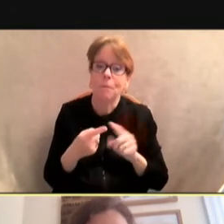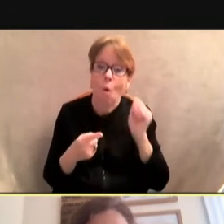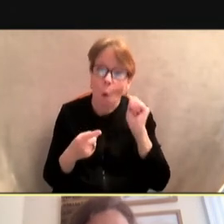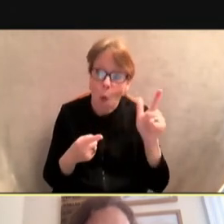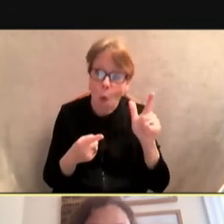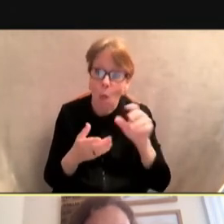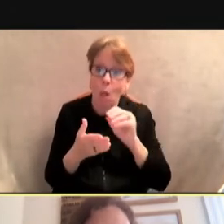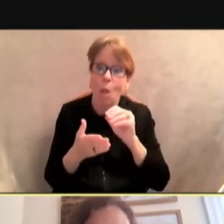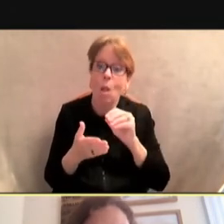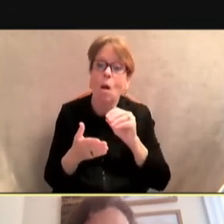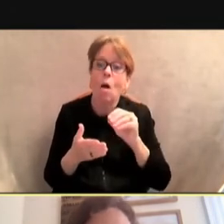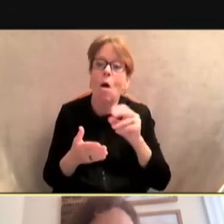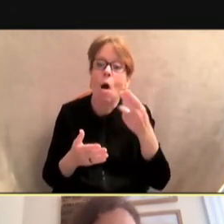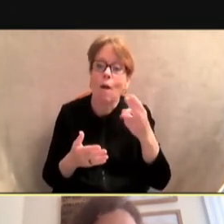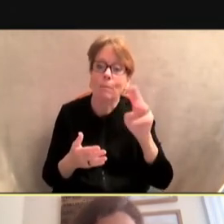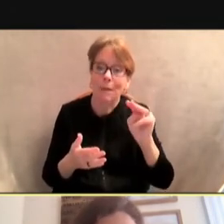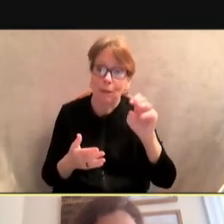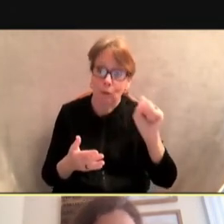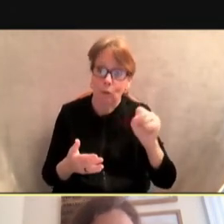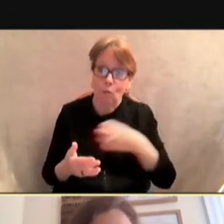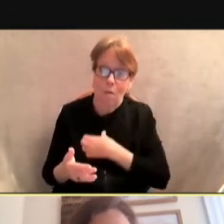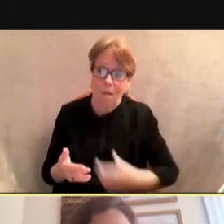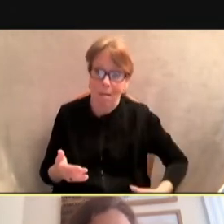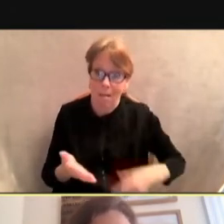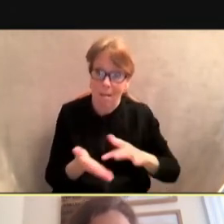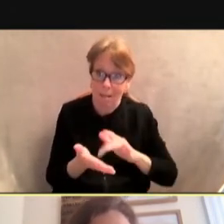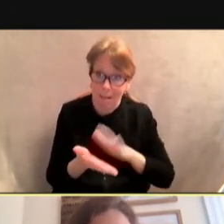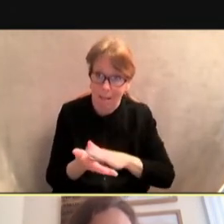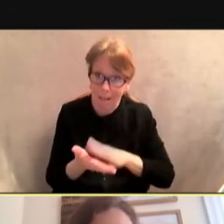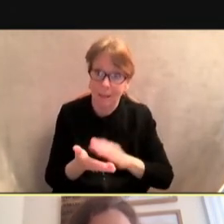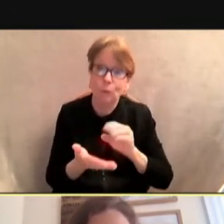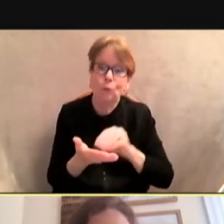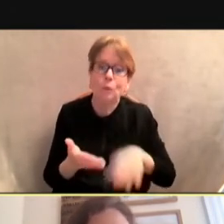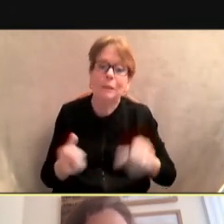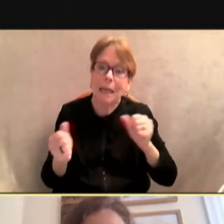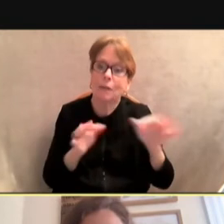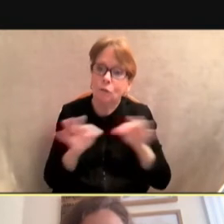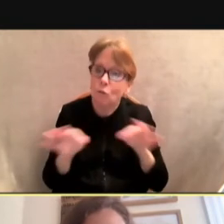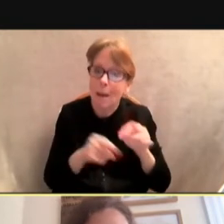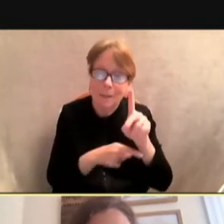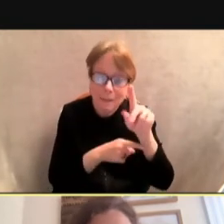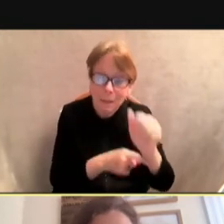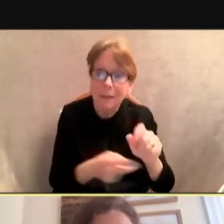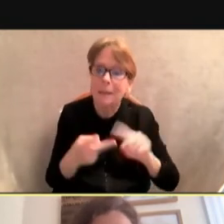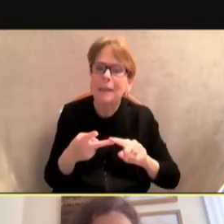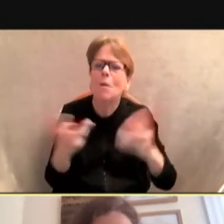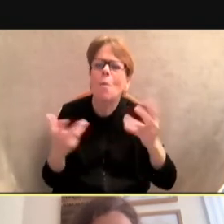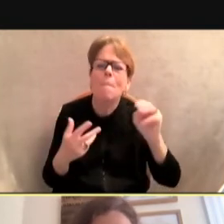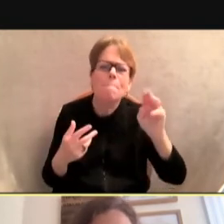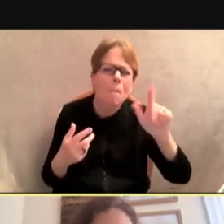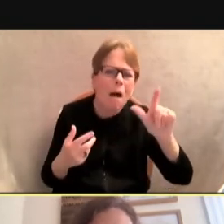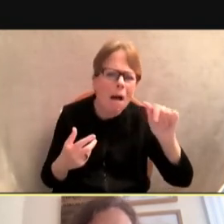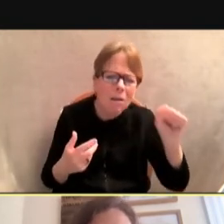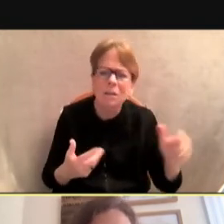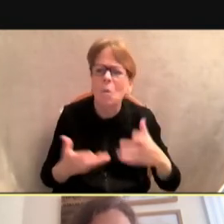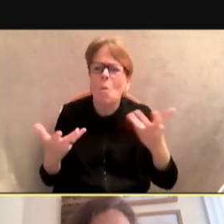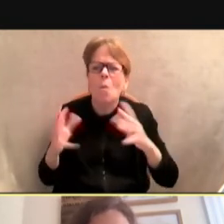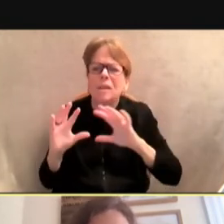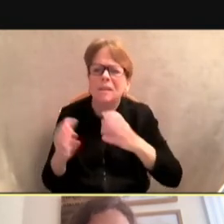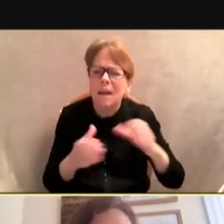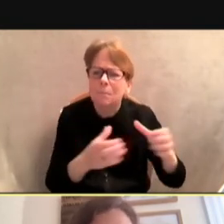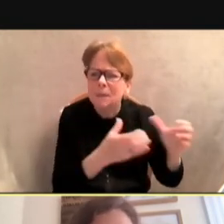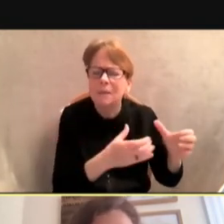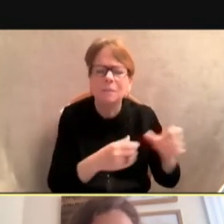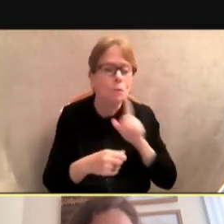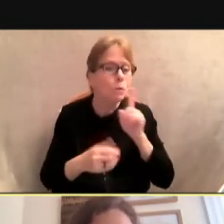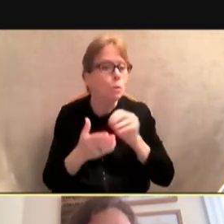Harvard Medical School can define disability, describe the models of disability and the types of disability, to ensure students